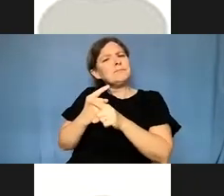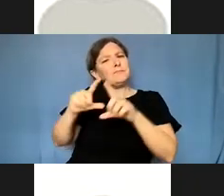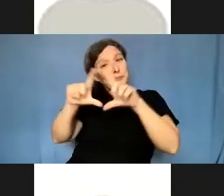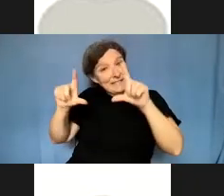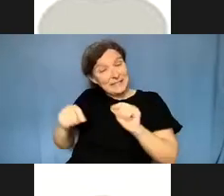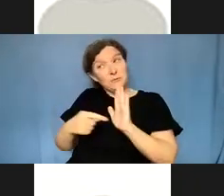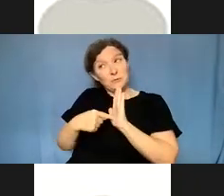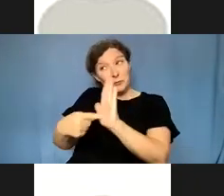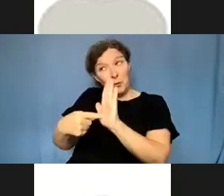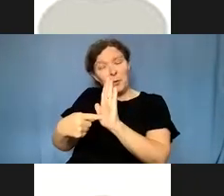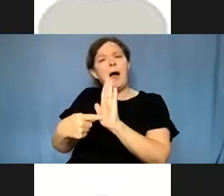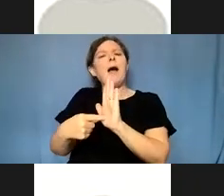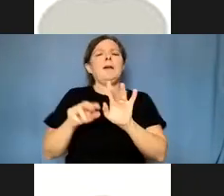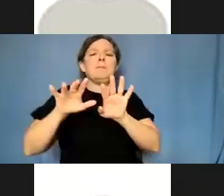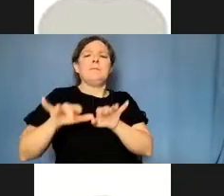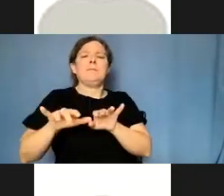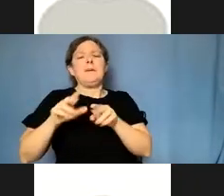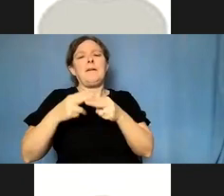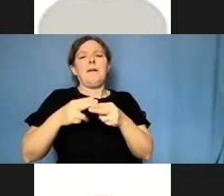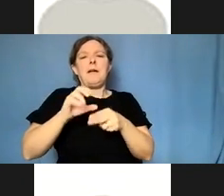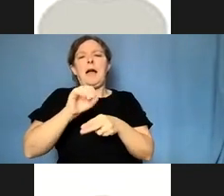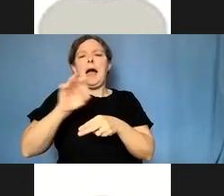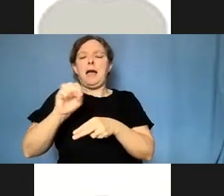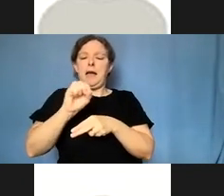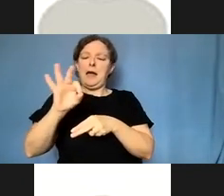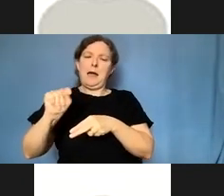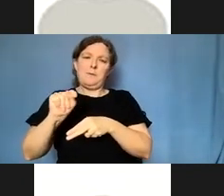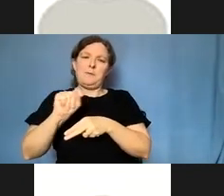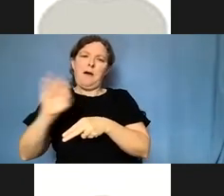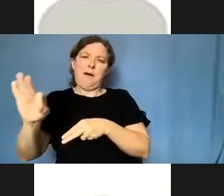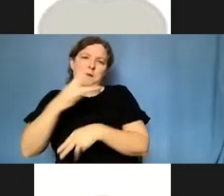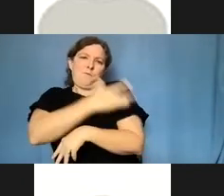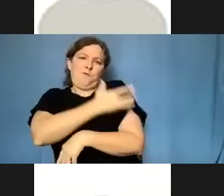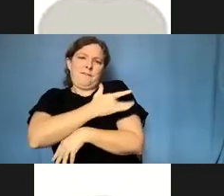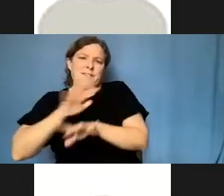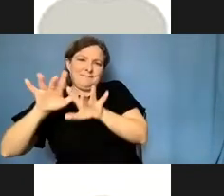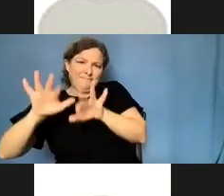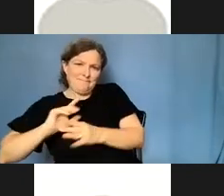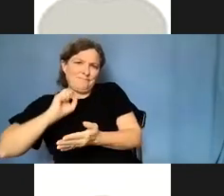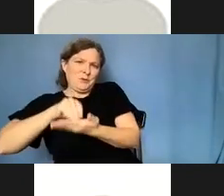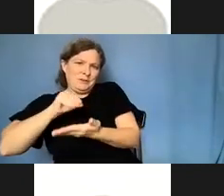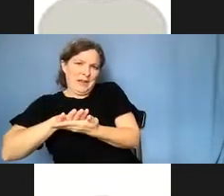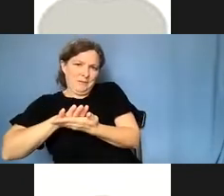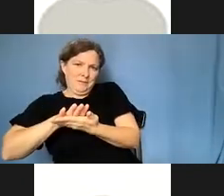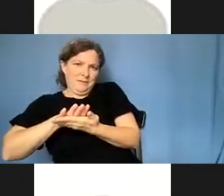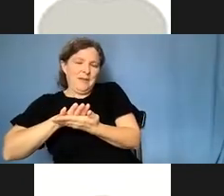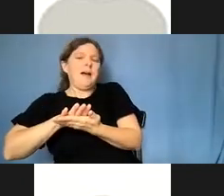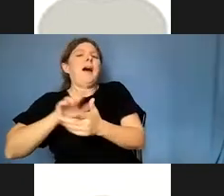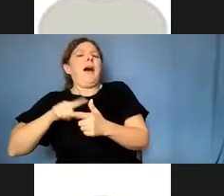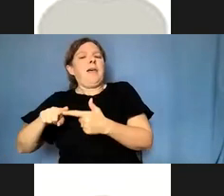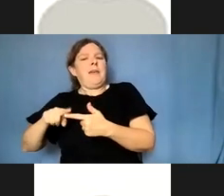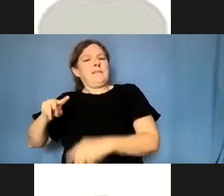it would be recorded as an out-of-province dose by my team. As I said that earlier, my team does that work. So that would be the only